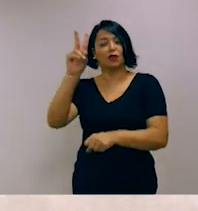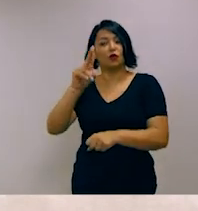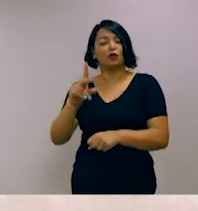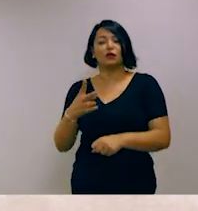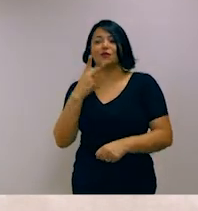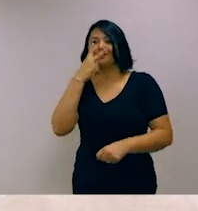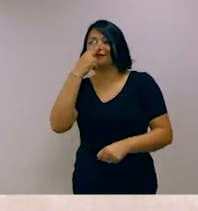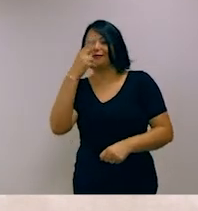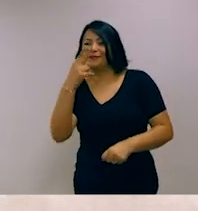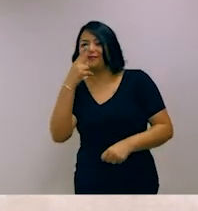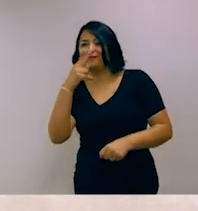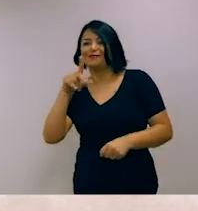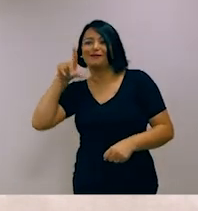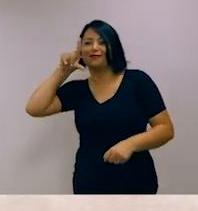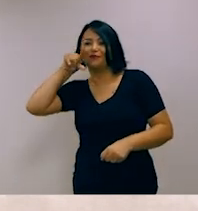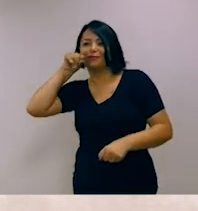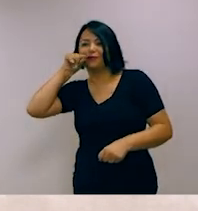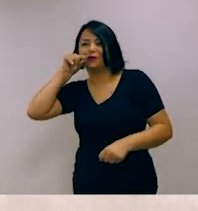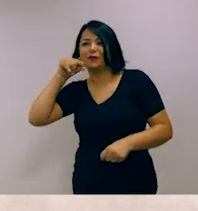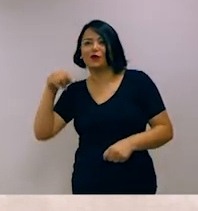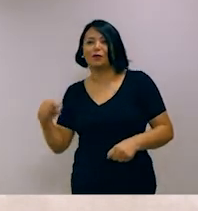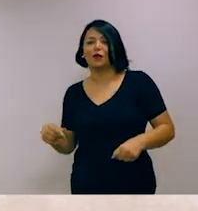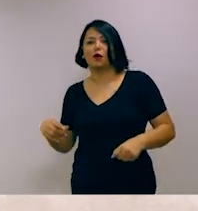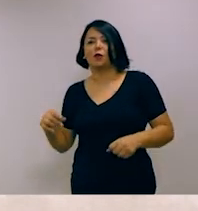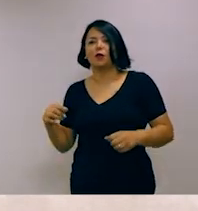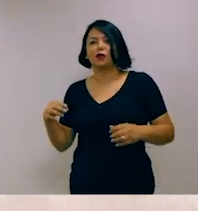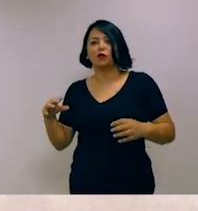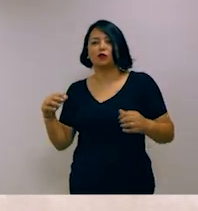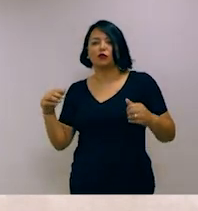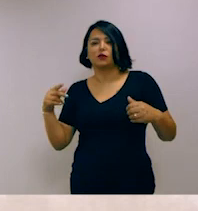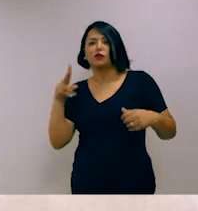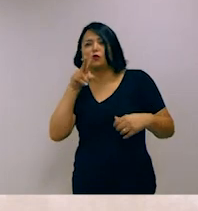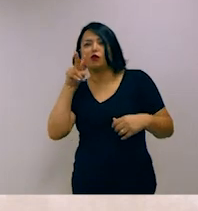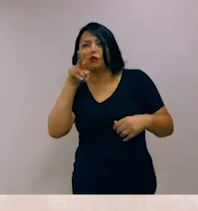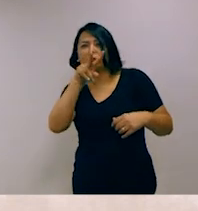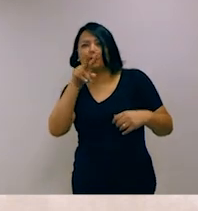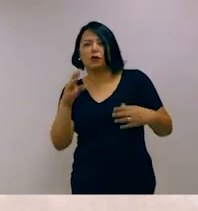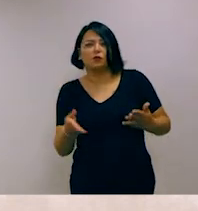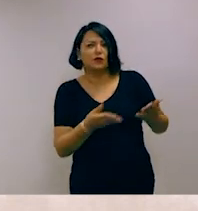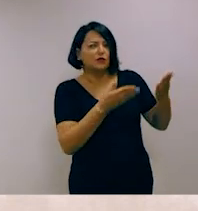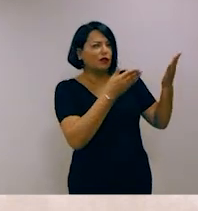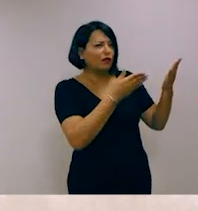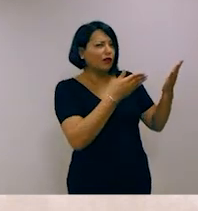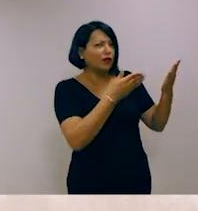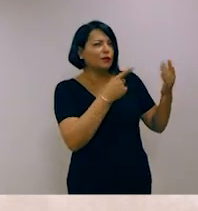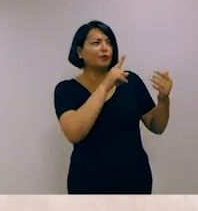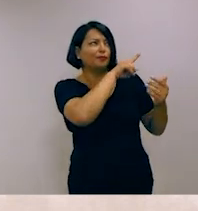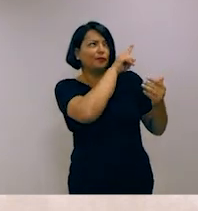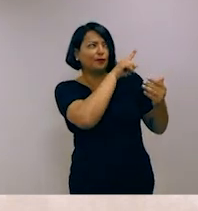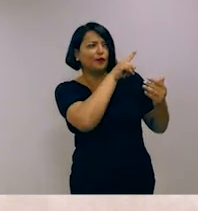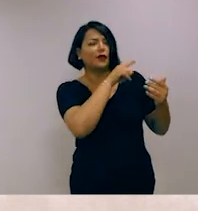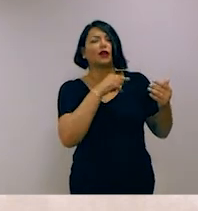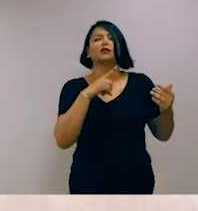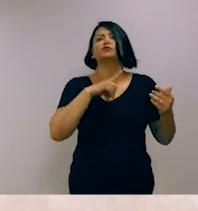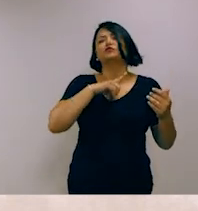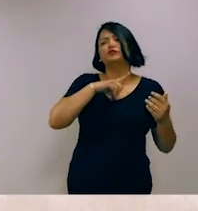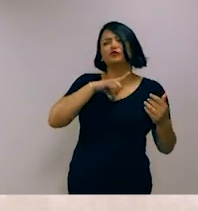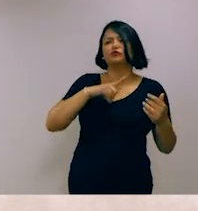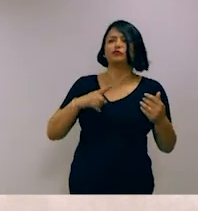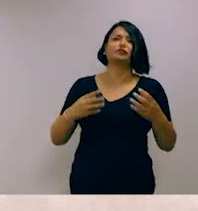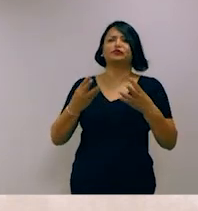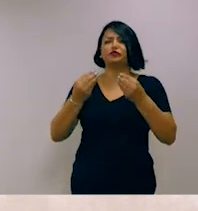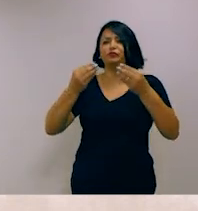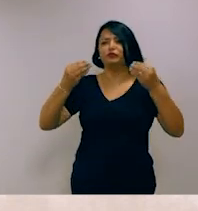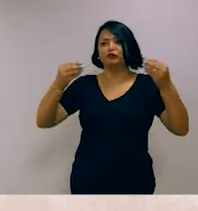similarity values among the tweets. So within the vectorial space, we have the distance between